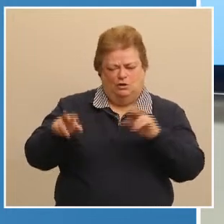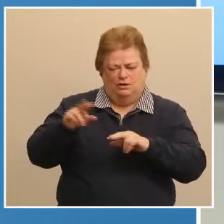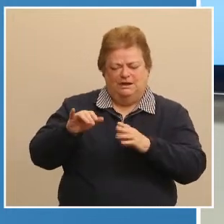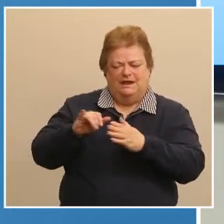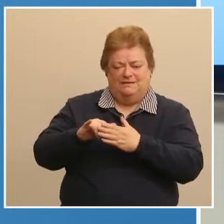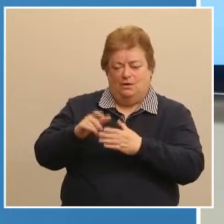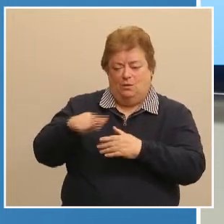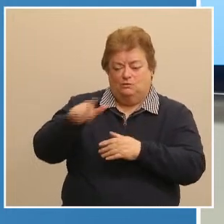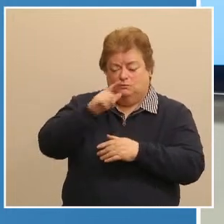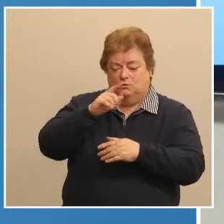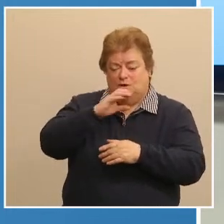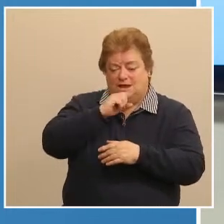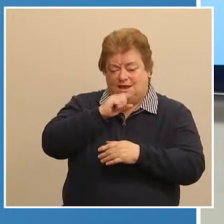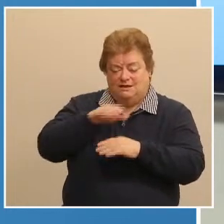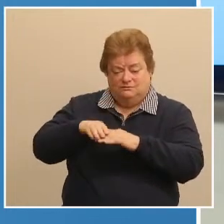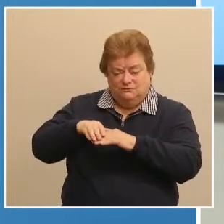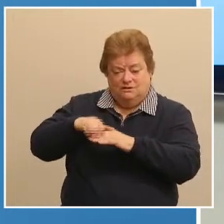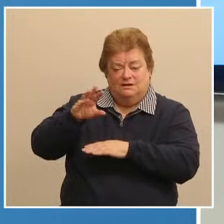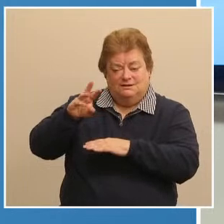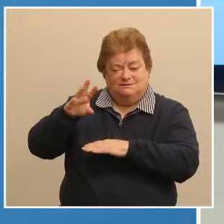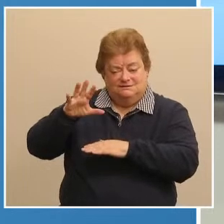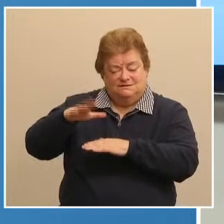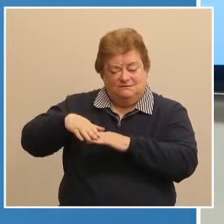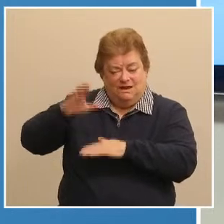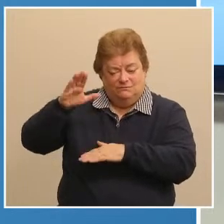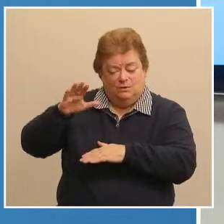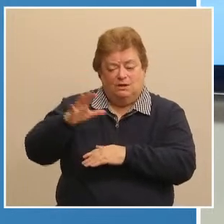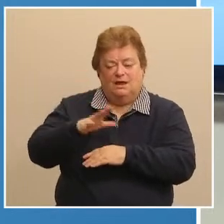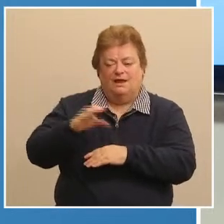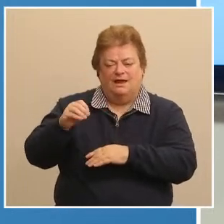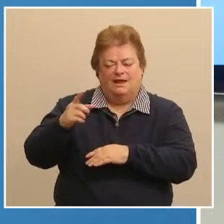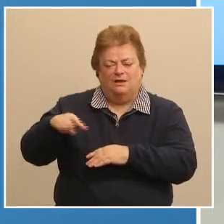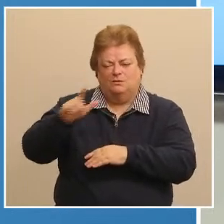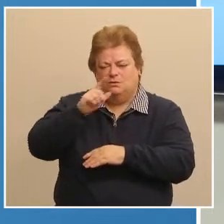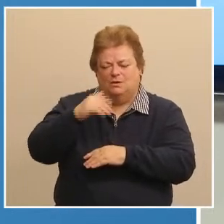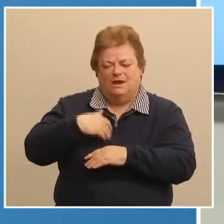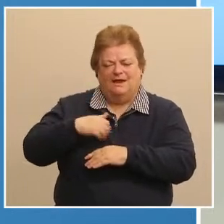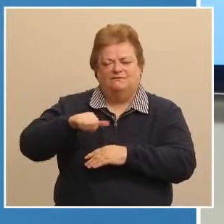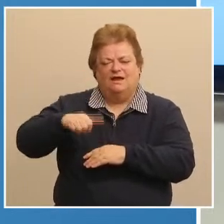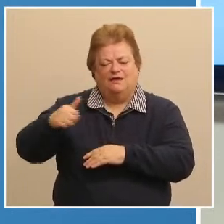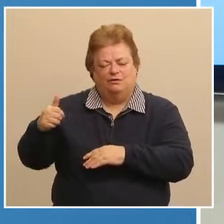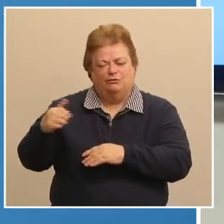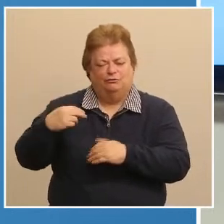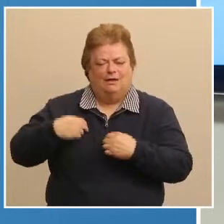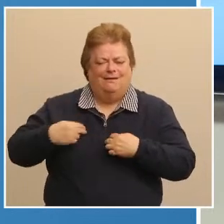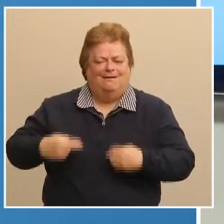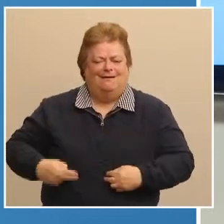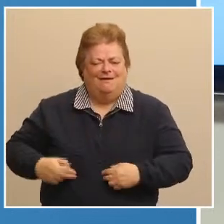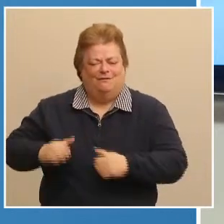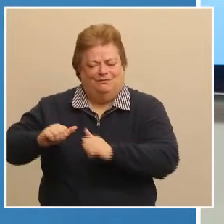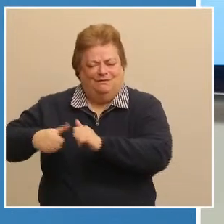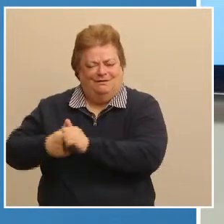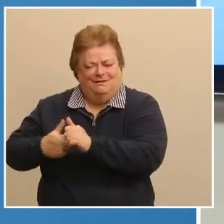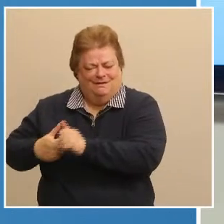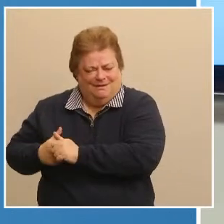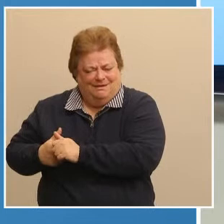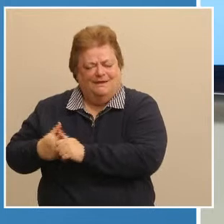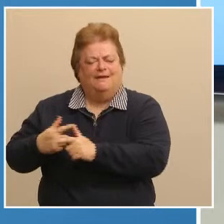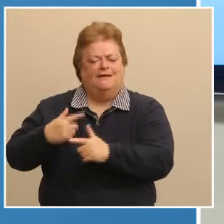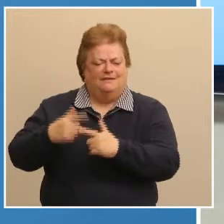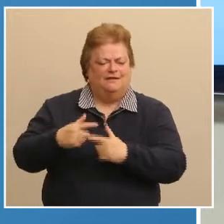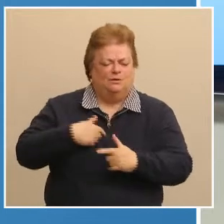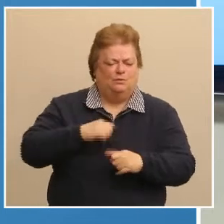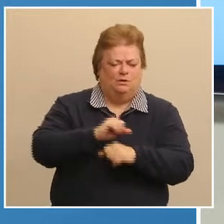and older, and those with some other serious kind of health conditions, and then we'll work from